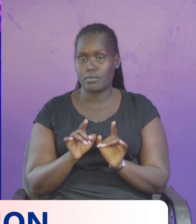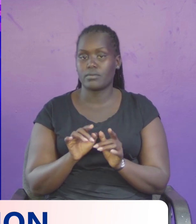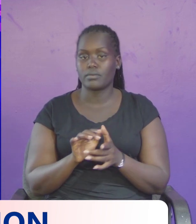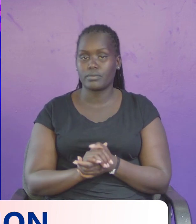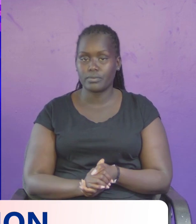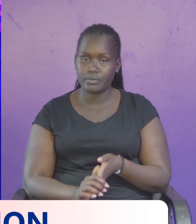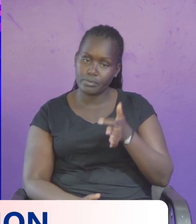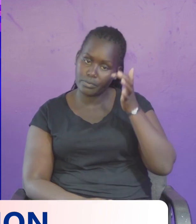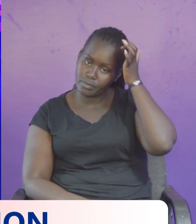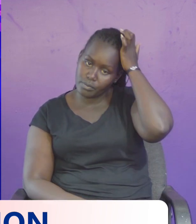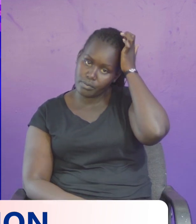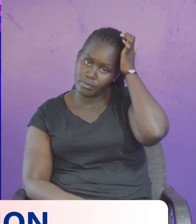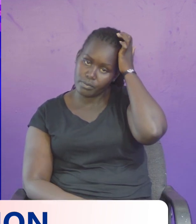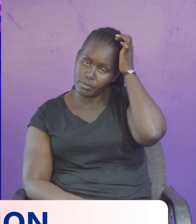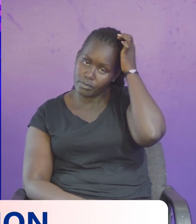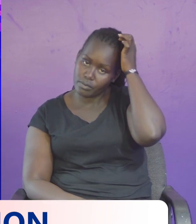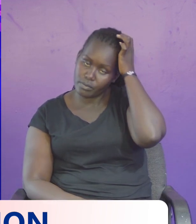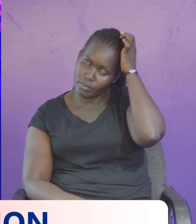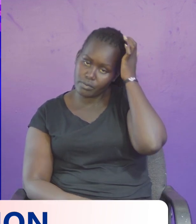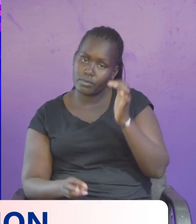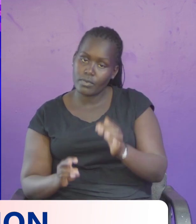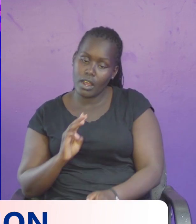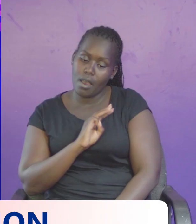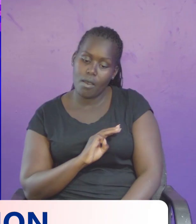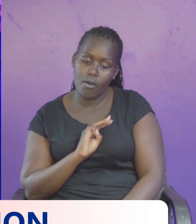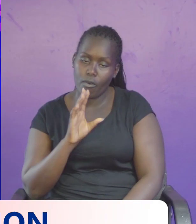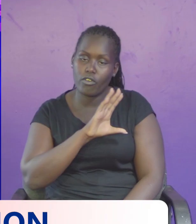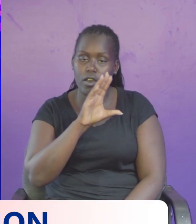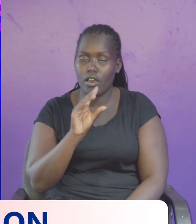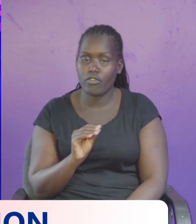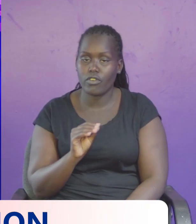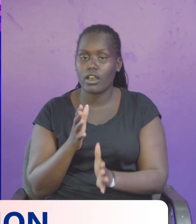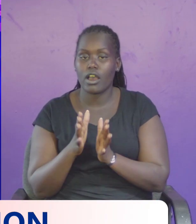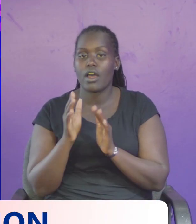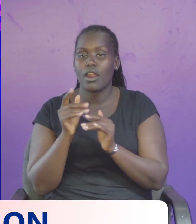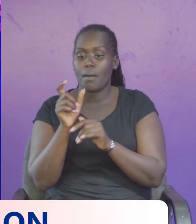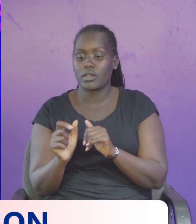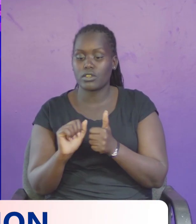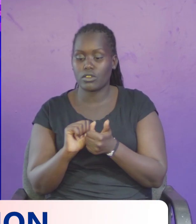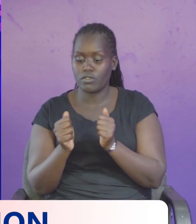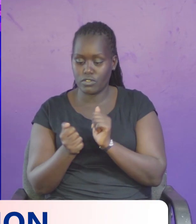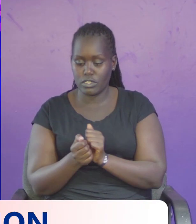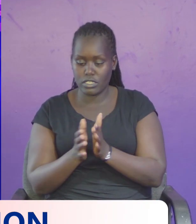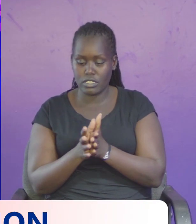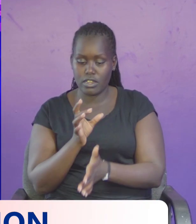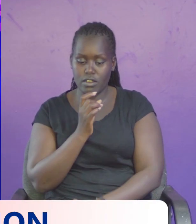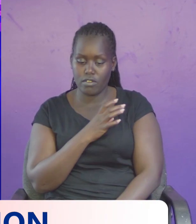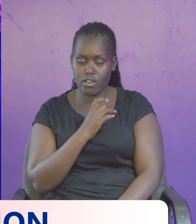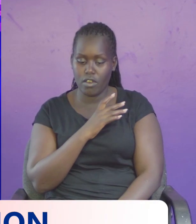Now that you're mentioning the African person and change and fear yes. and the young people,